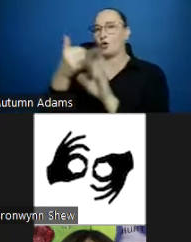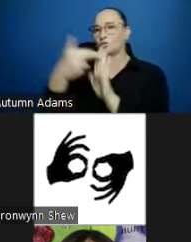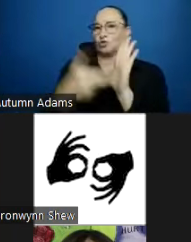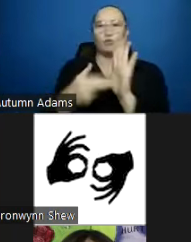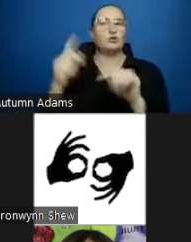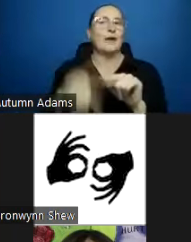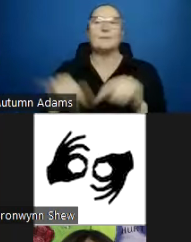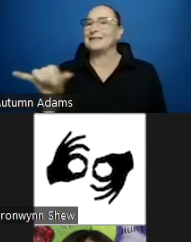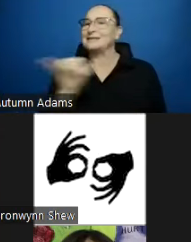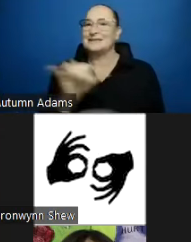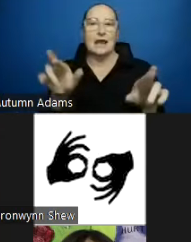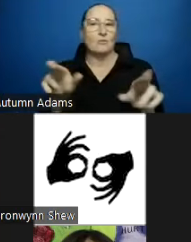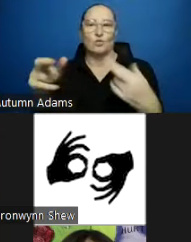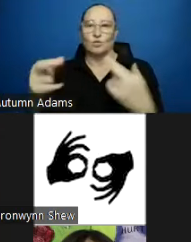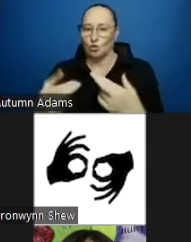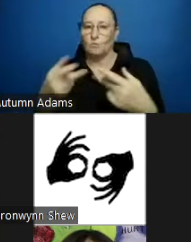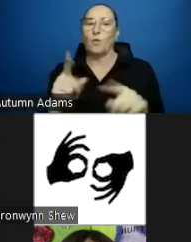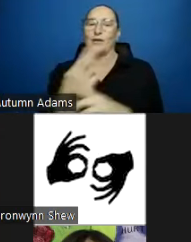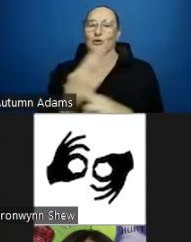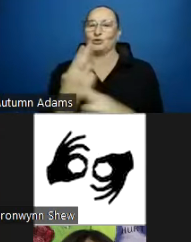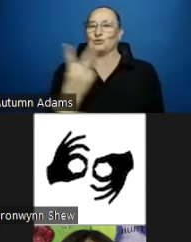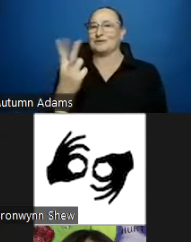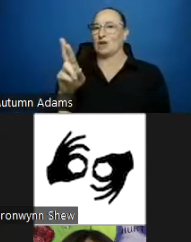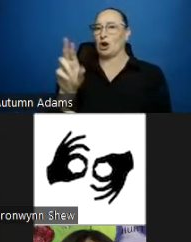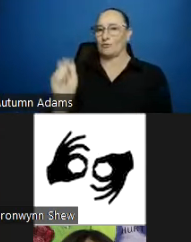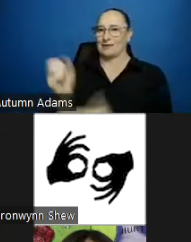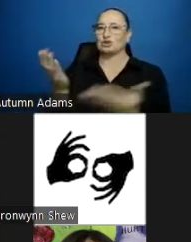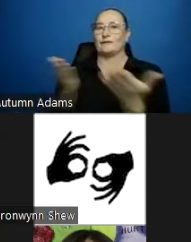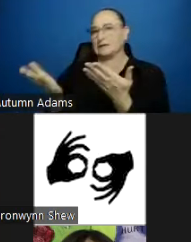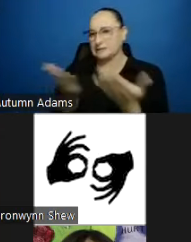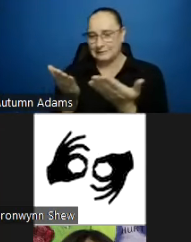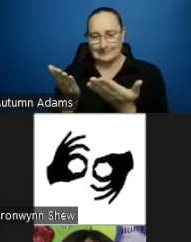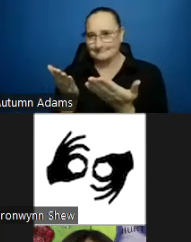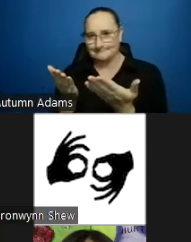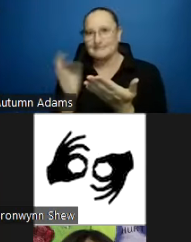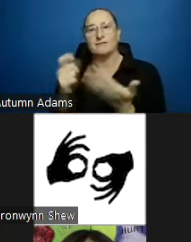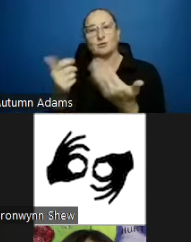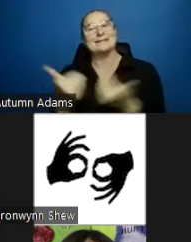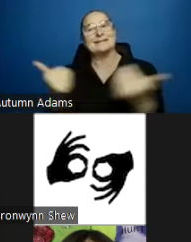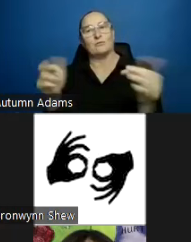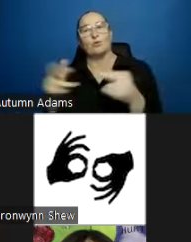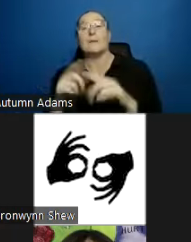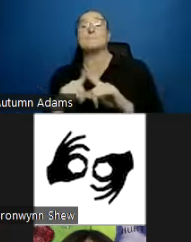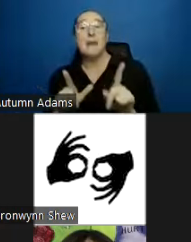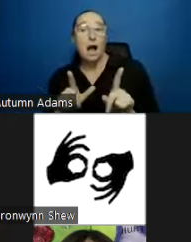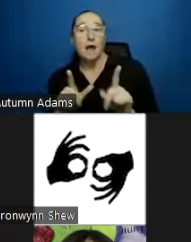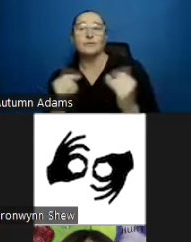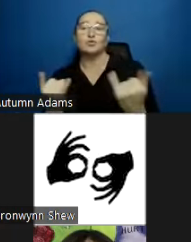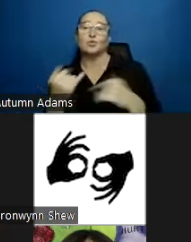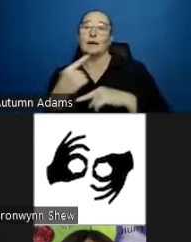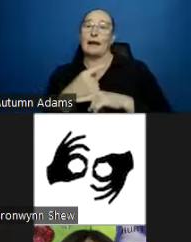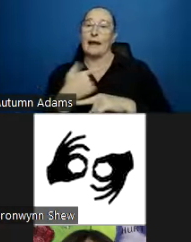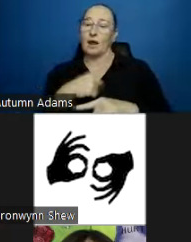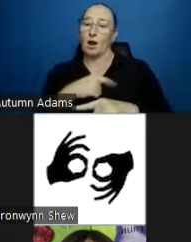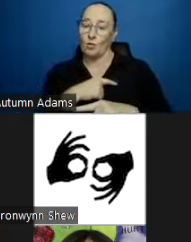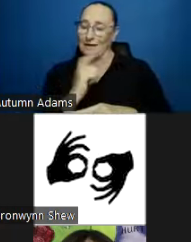you're using their services, the video phone services. But luckily today we